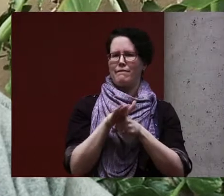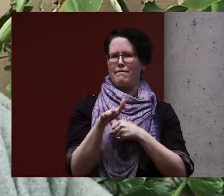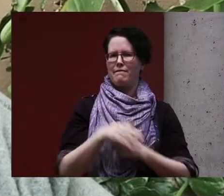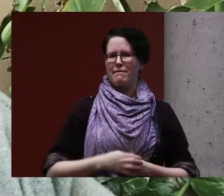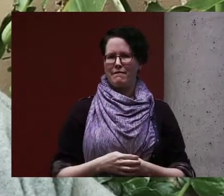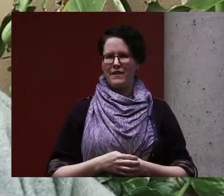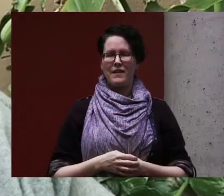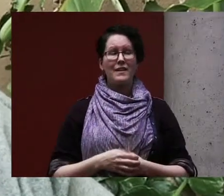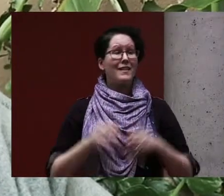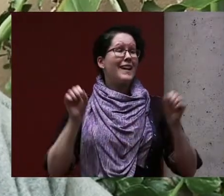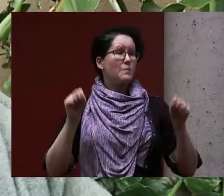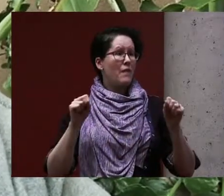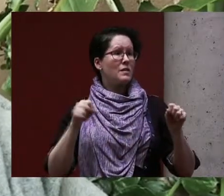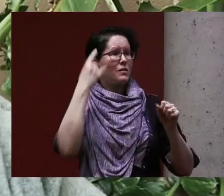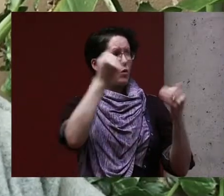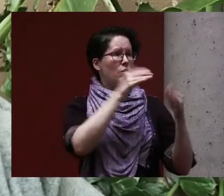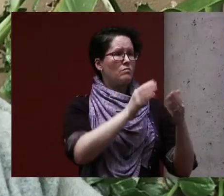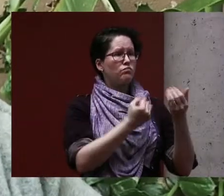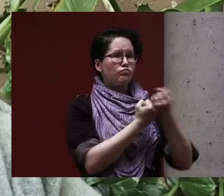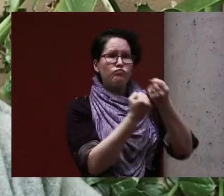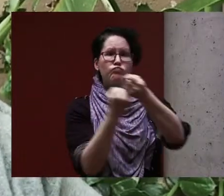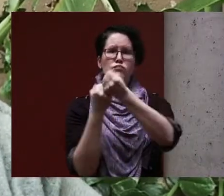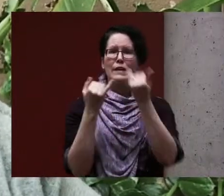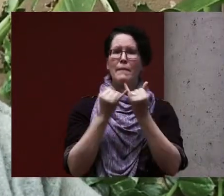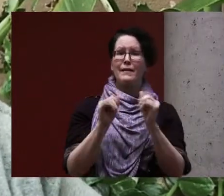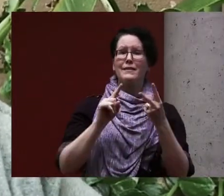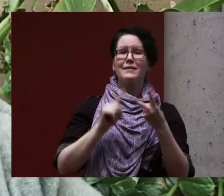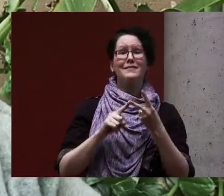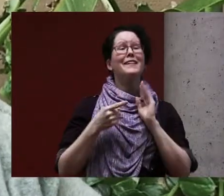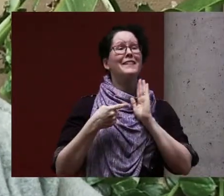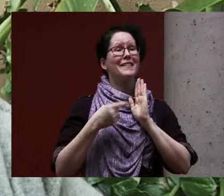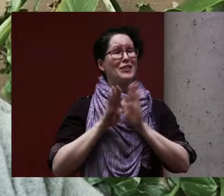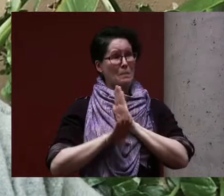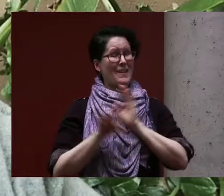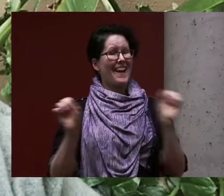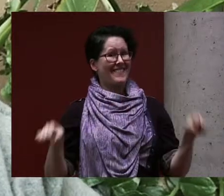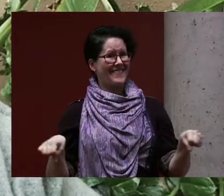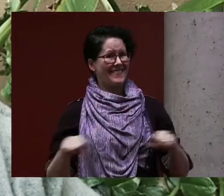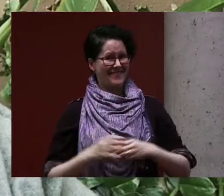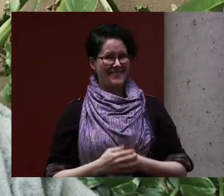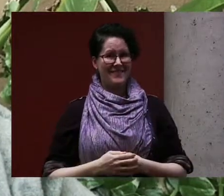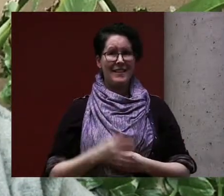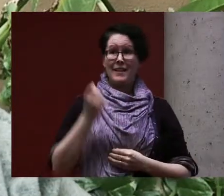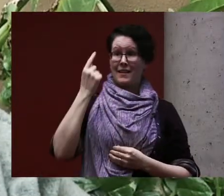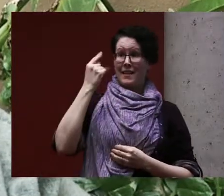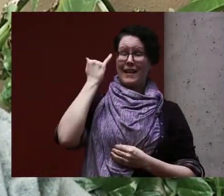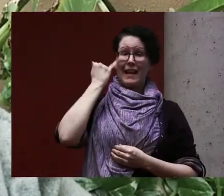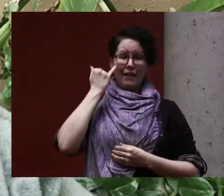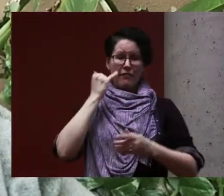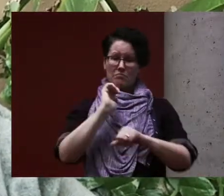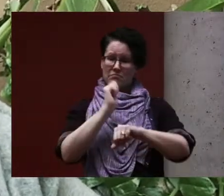possible, and it's affordable. And bonus, investment in the